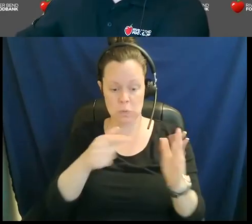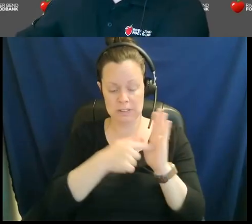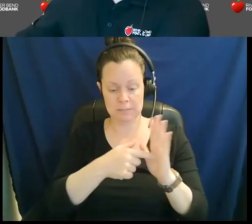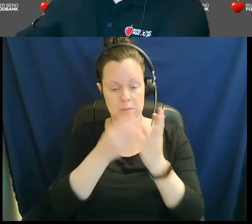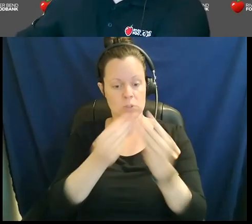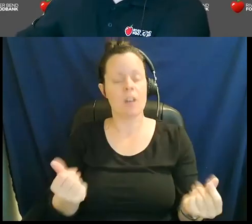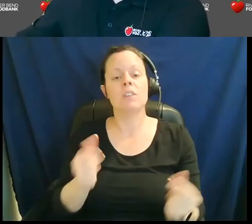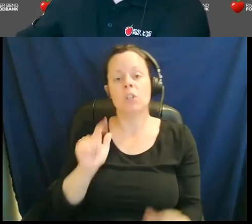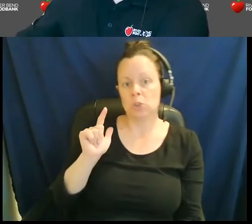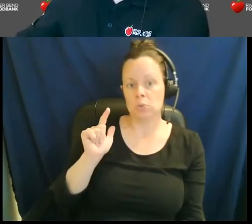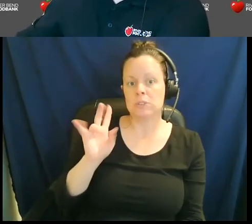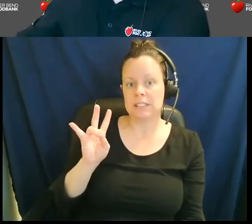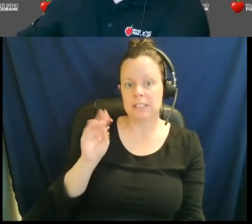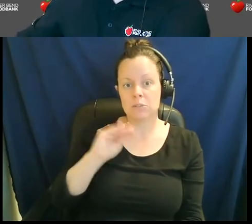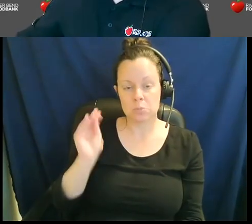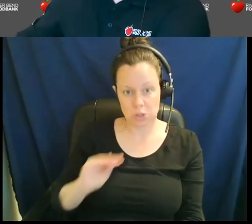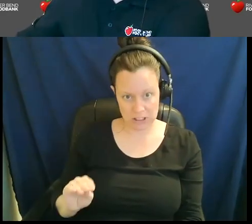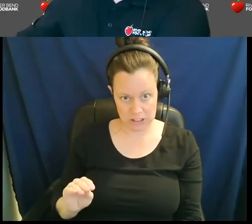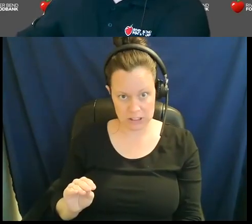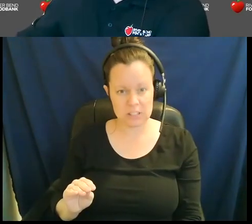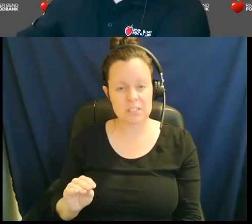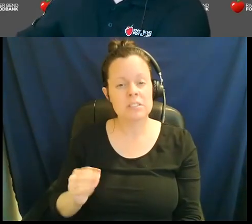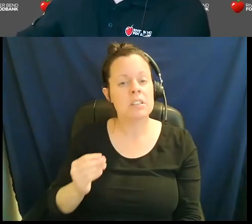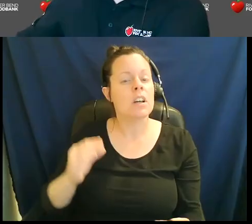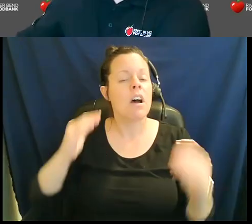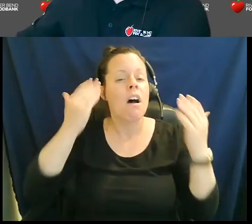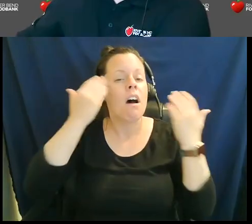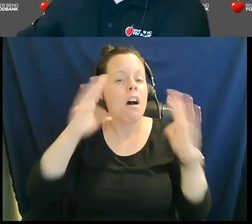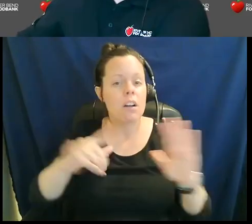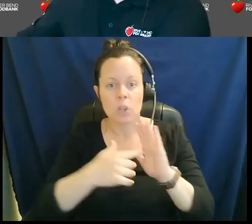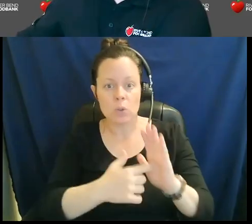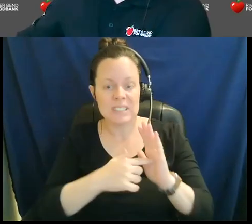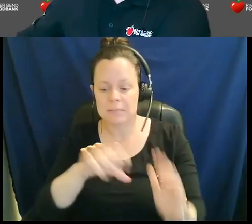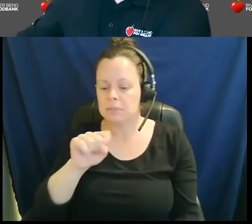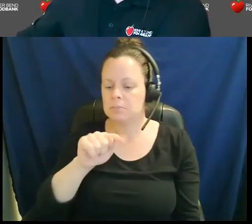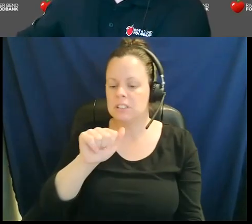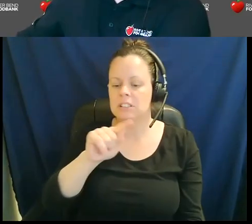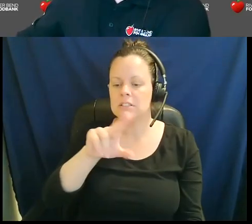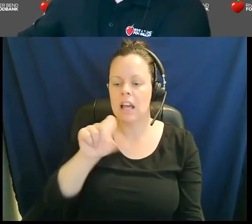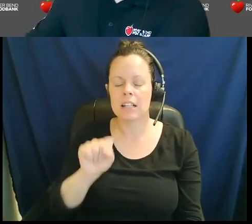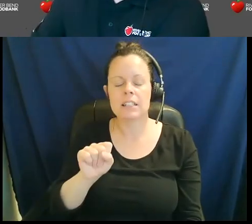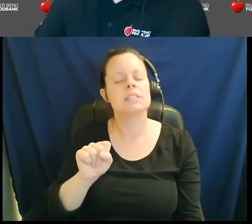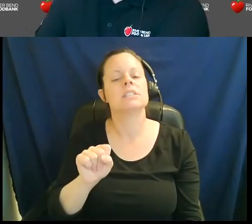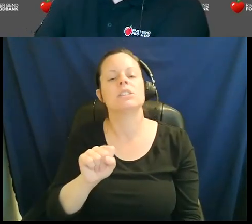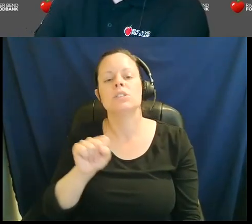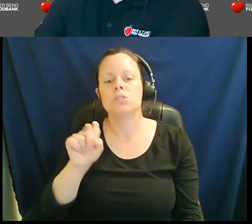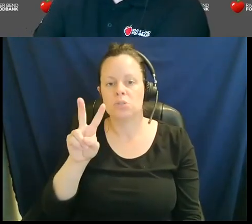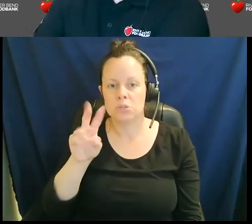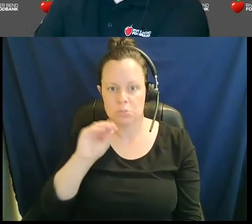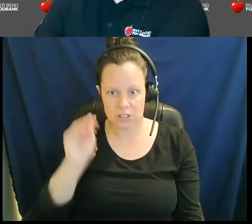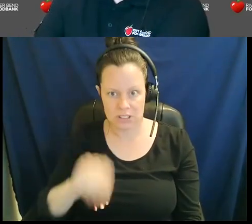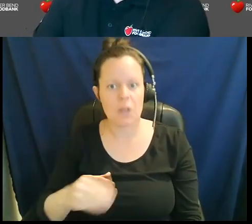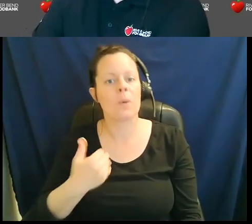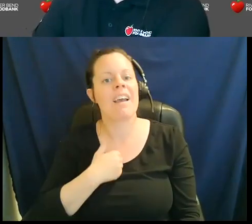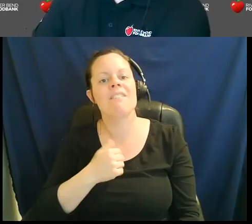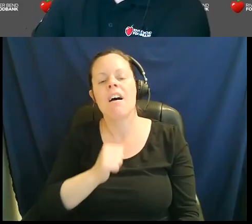27%, and an unknown symptom status is 2%. Then we do have an unspecified